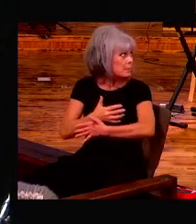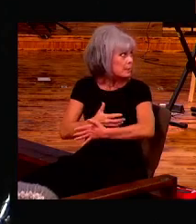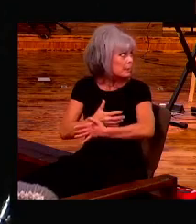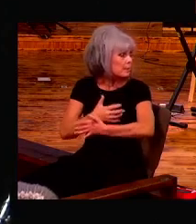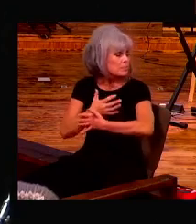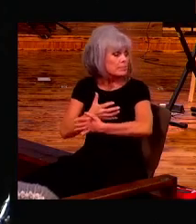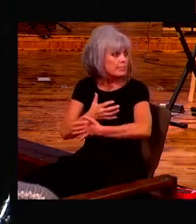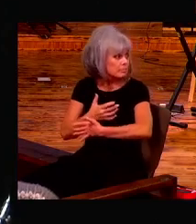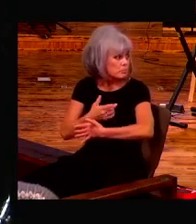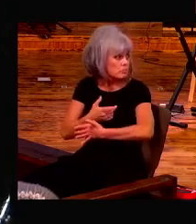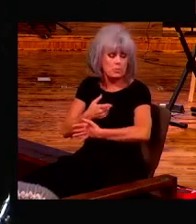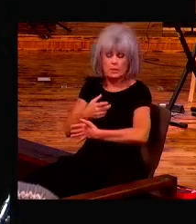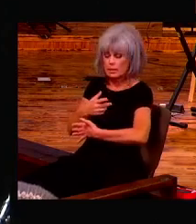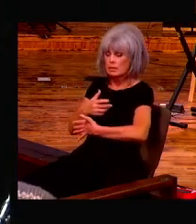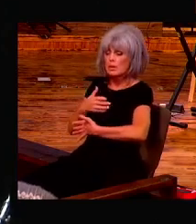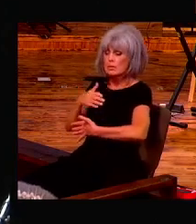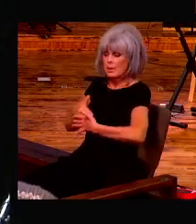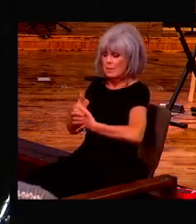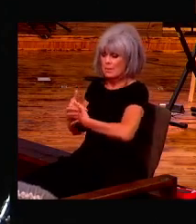she's trying to do that.